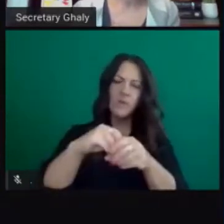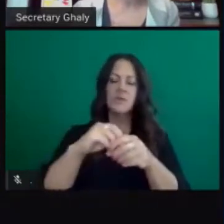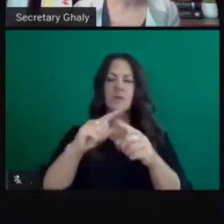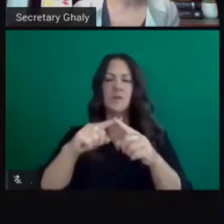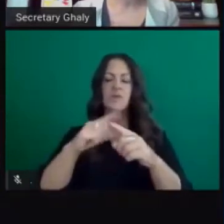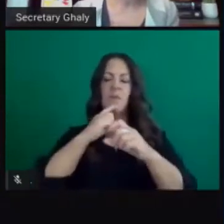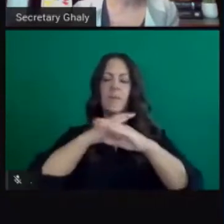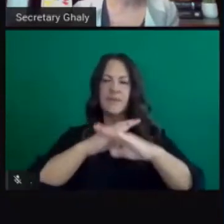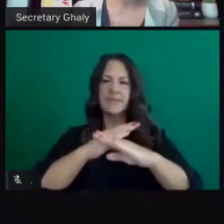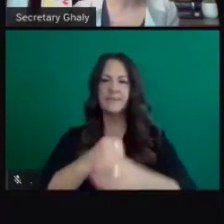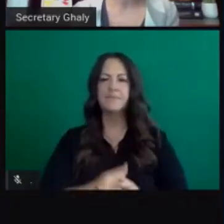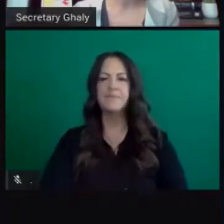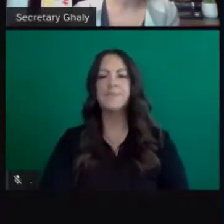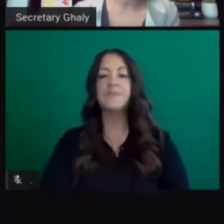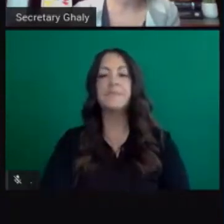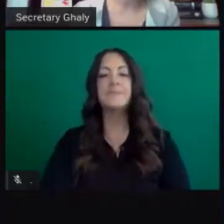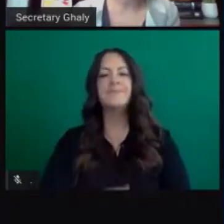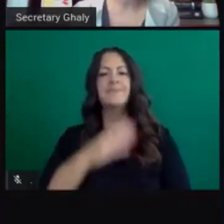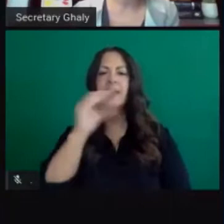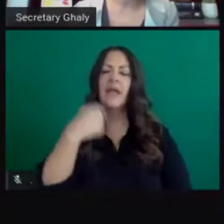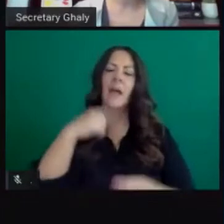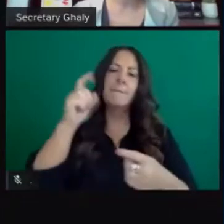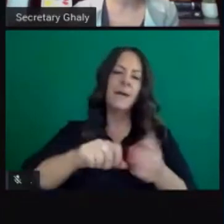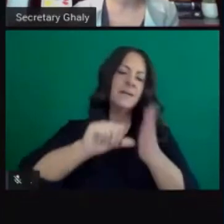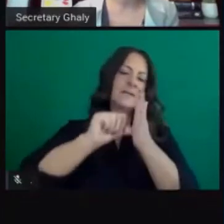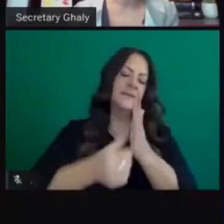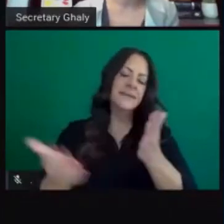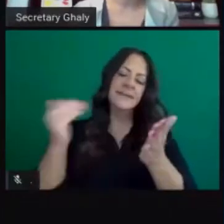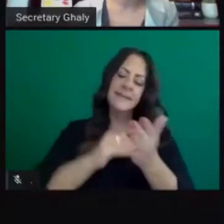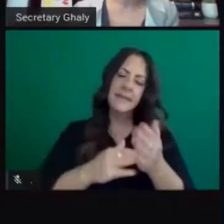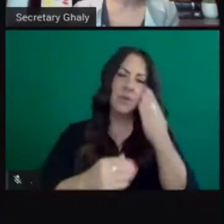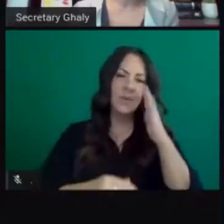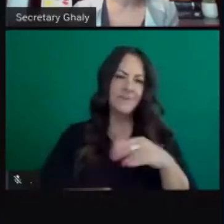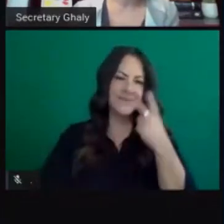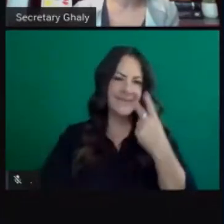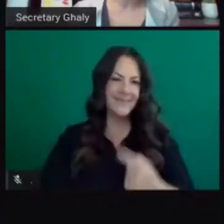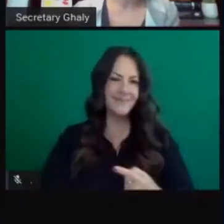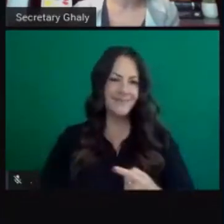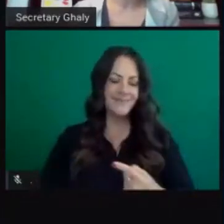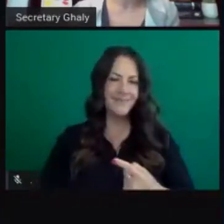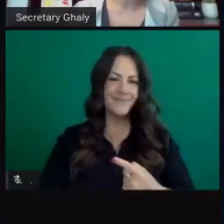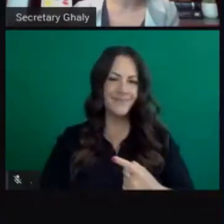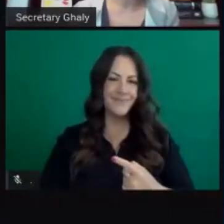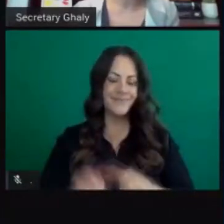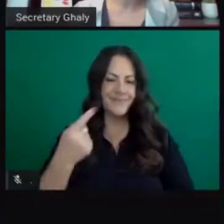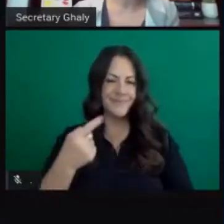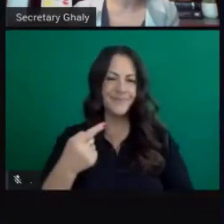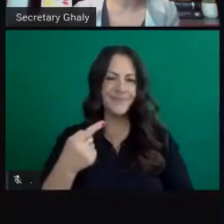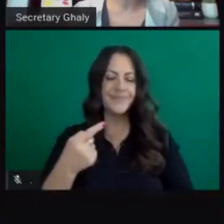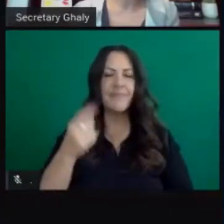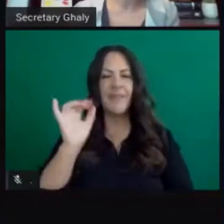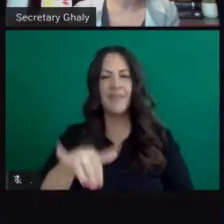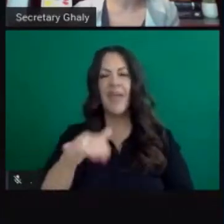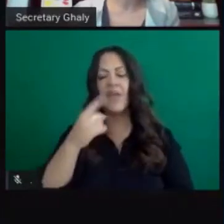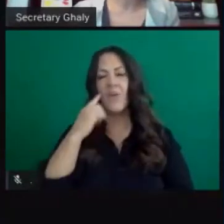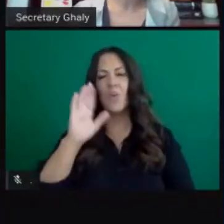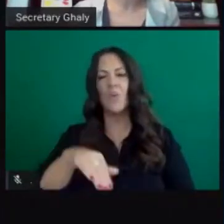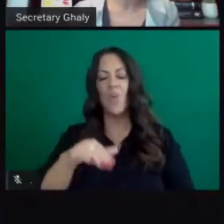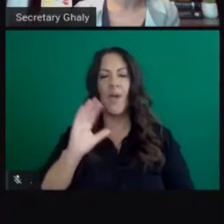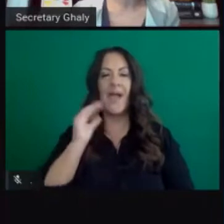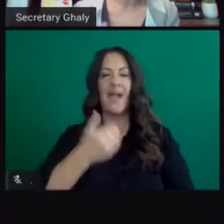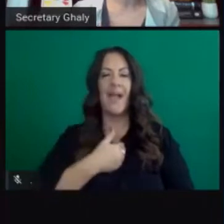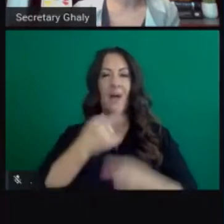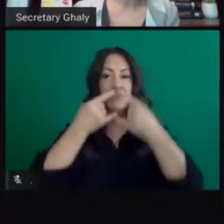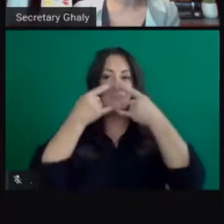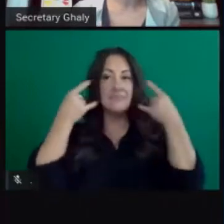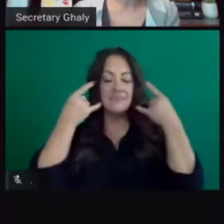We also wanted to highlight again, we just cannot emphasize enough, as we slowly and safely and stringently open our